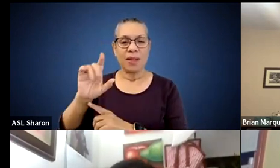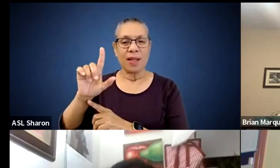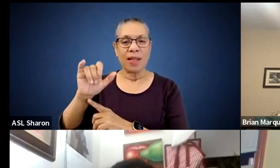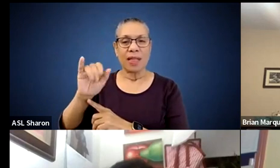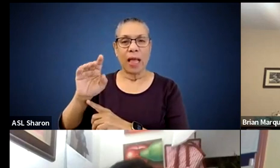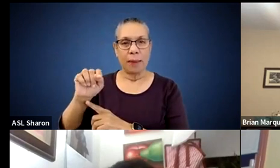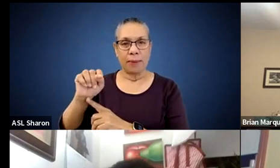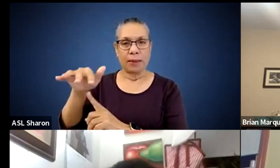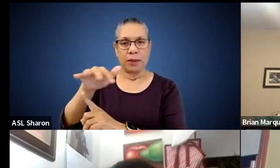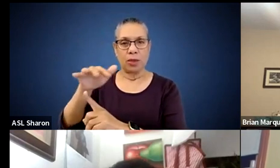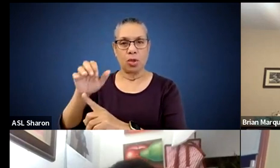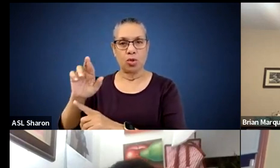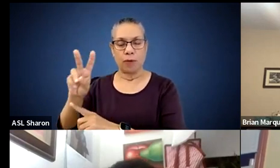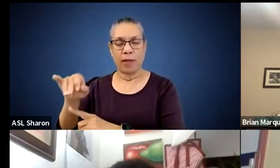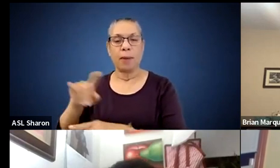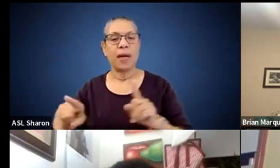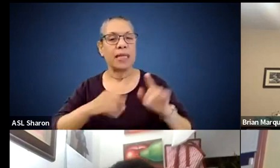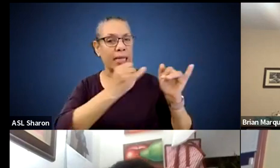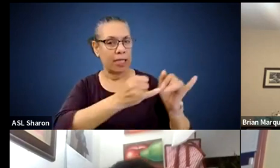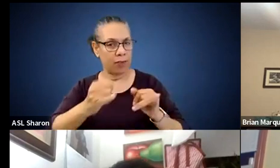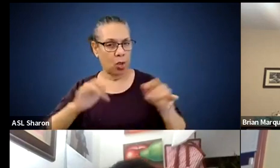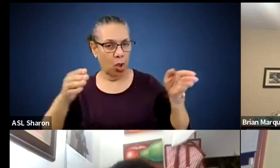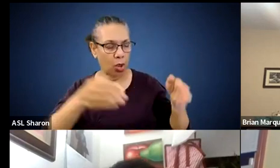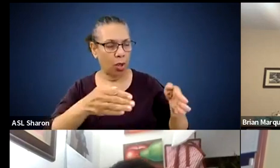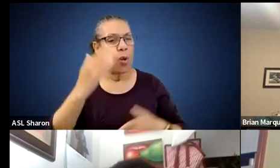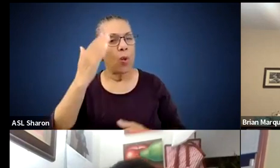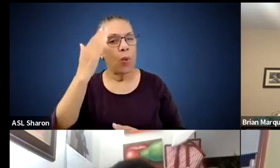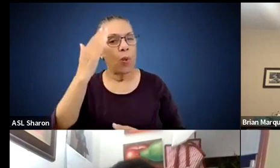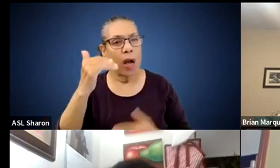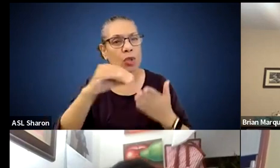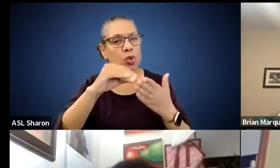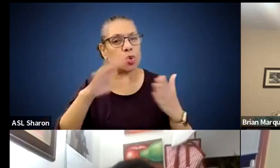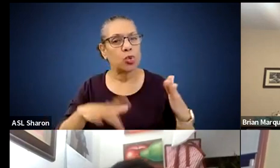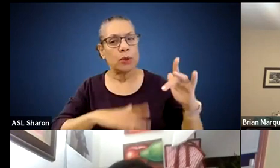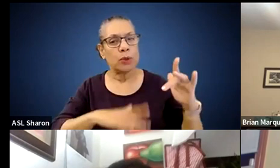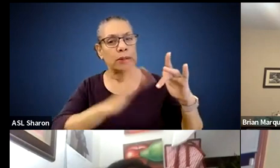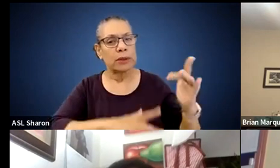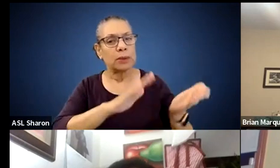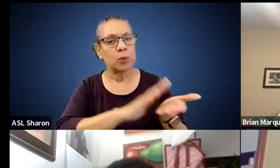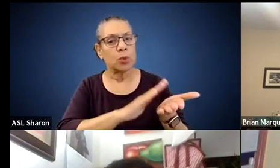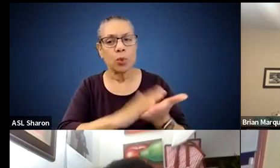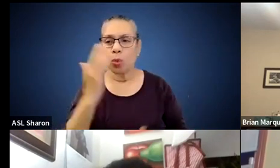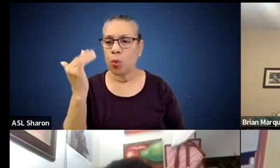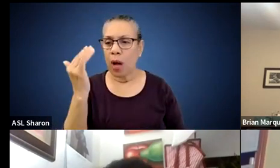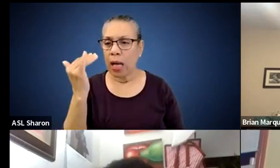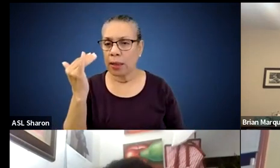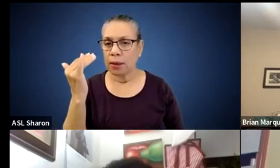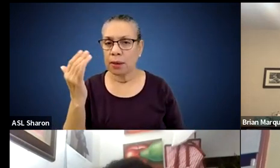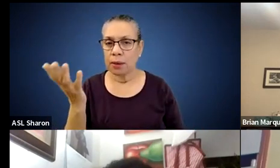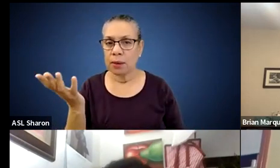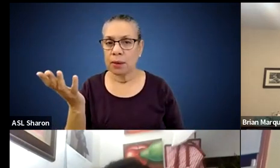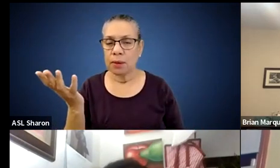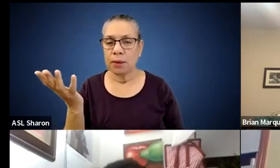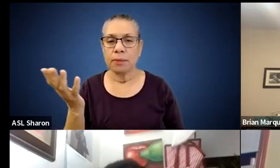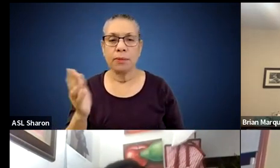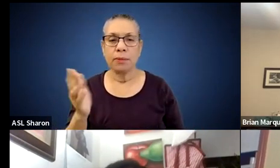individually at kids to understand what's pulling them from school okay so